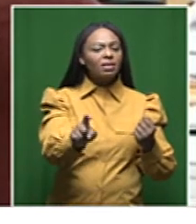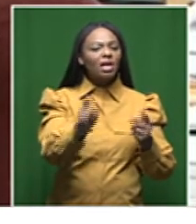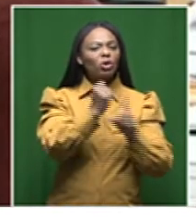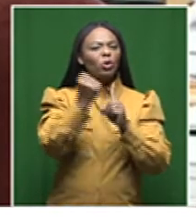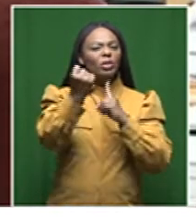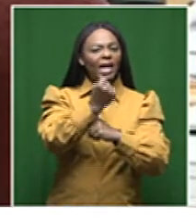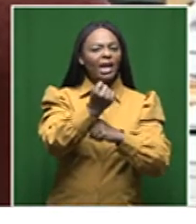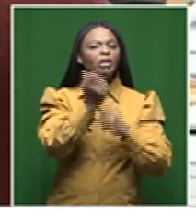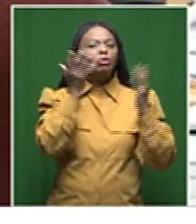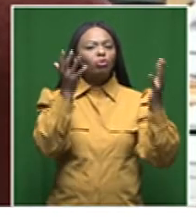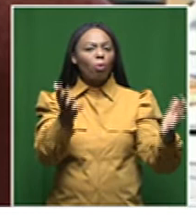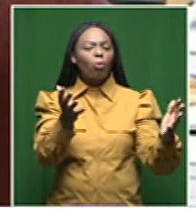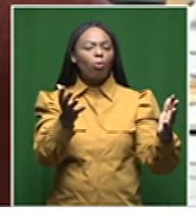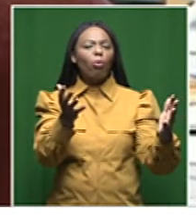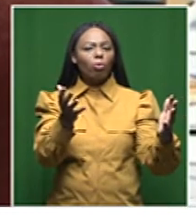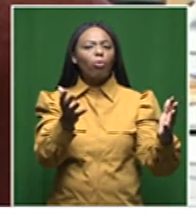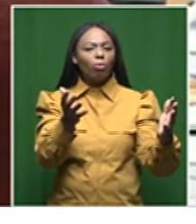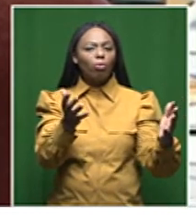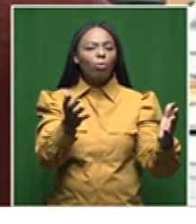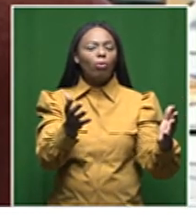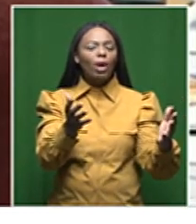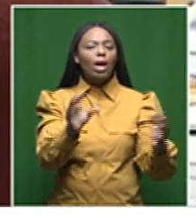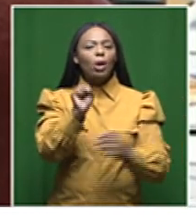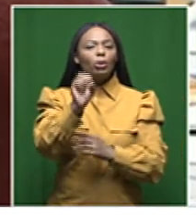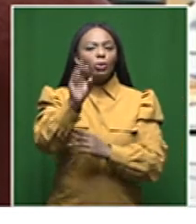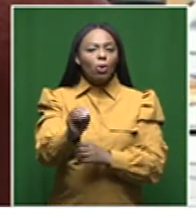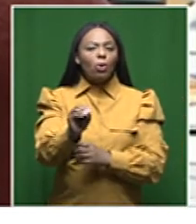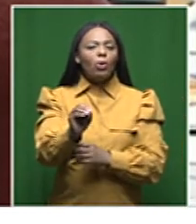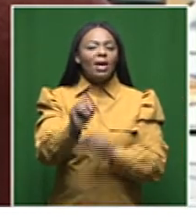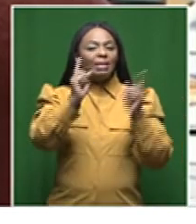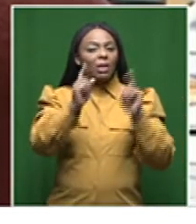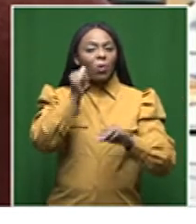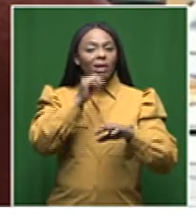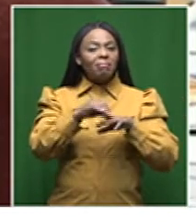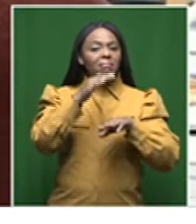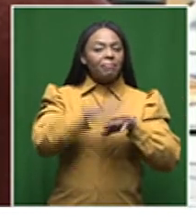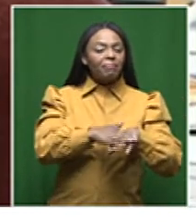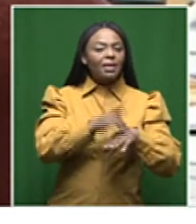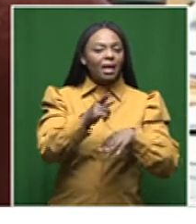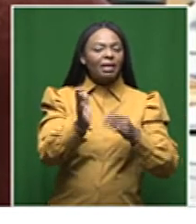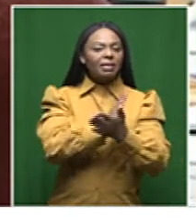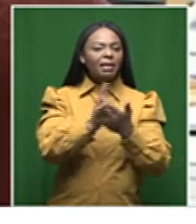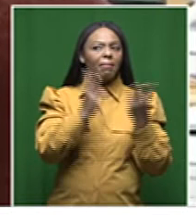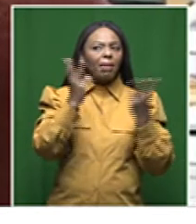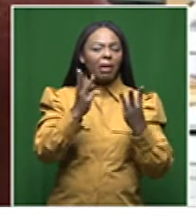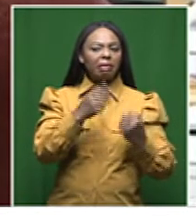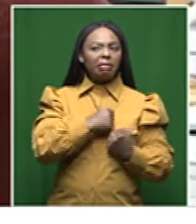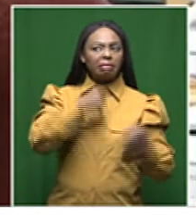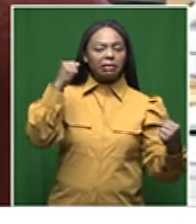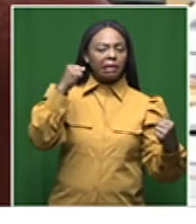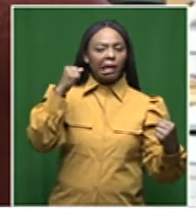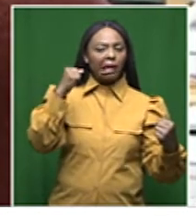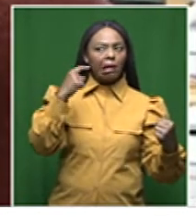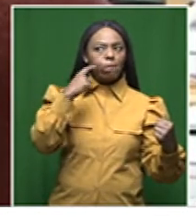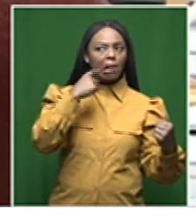value in that sense. So you find that people don't want to discuss infertility, that the fact that